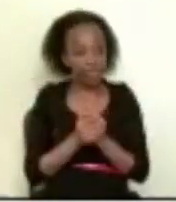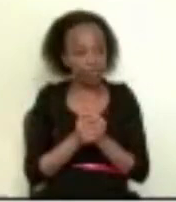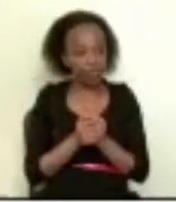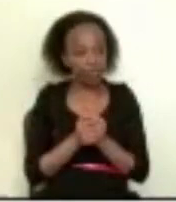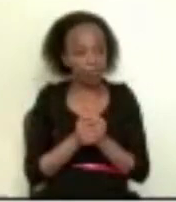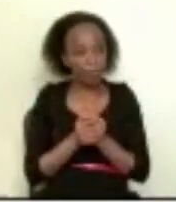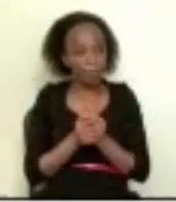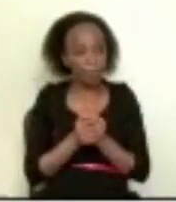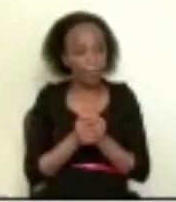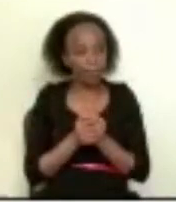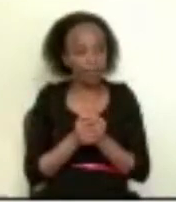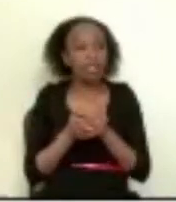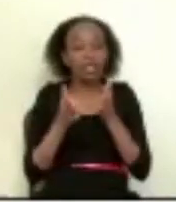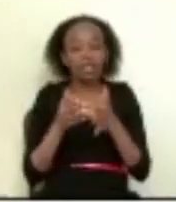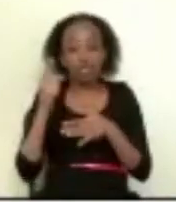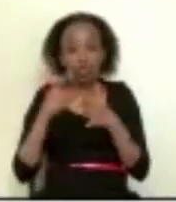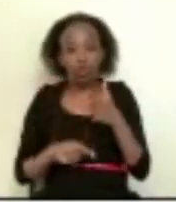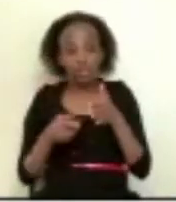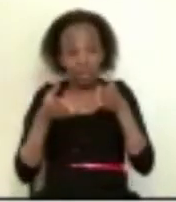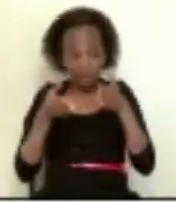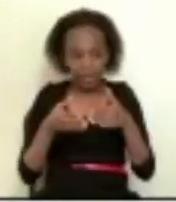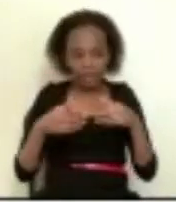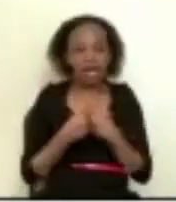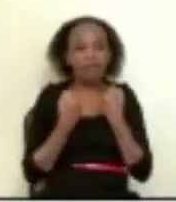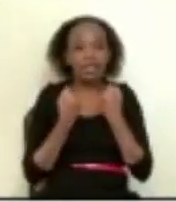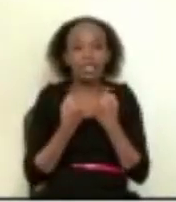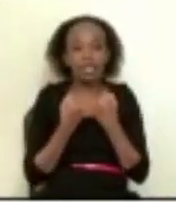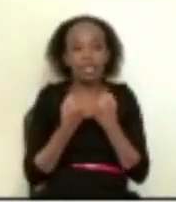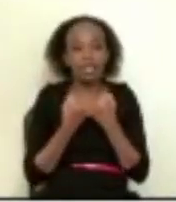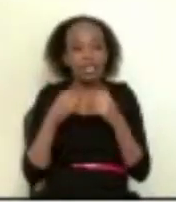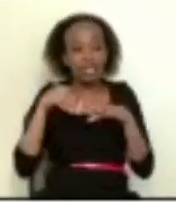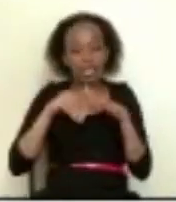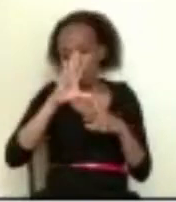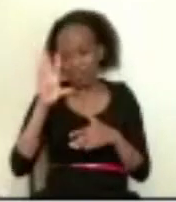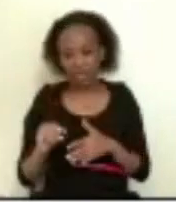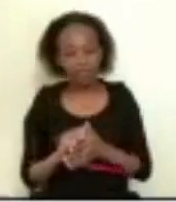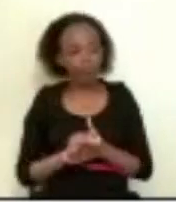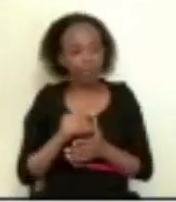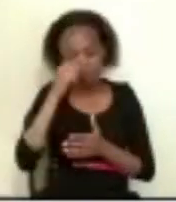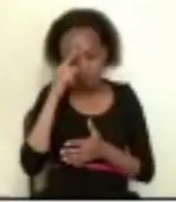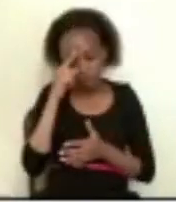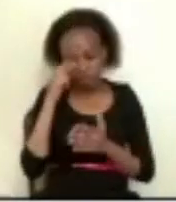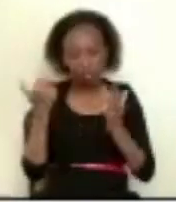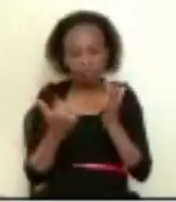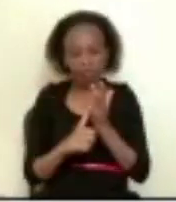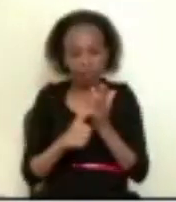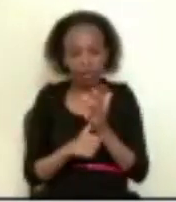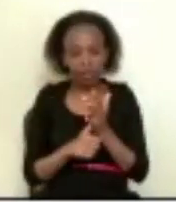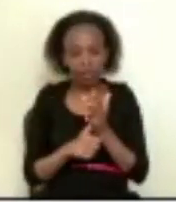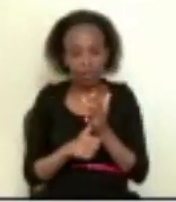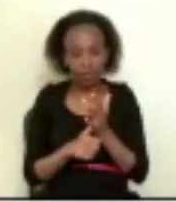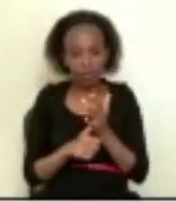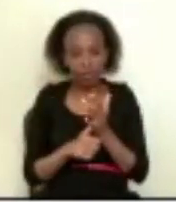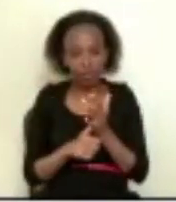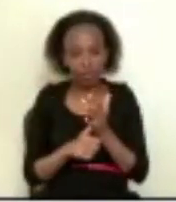So this is what's currently happening, especially in South Africa. Because of the crisis, literally on